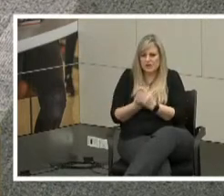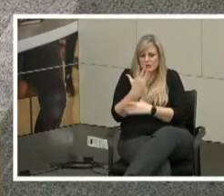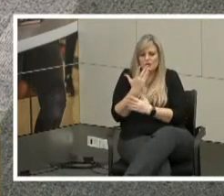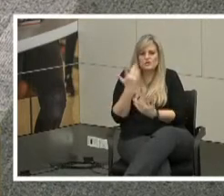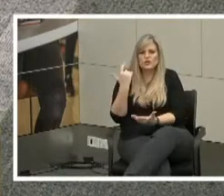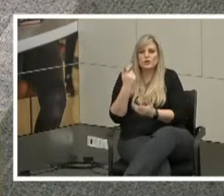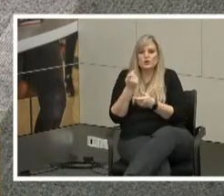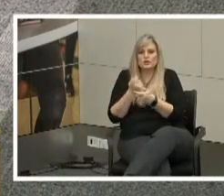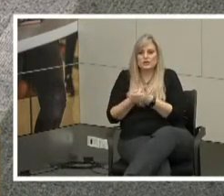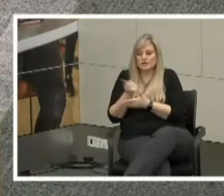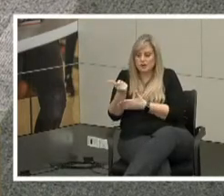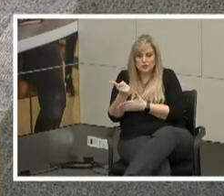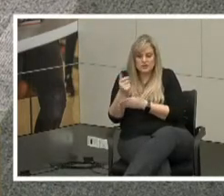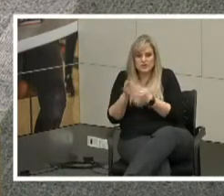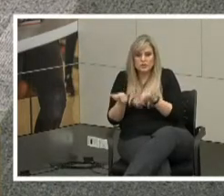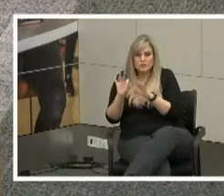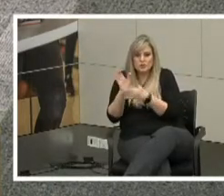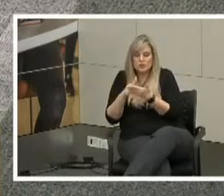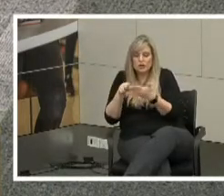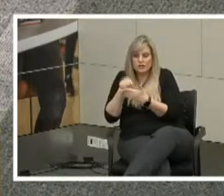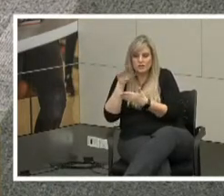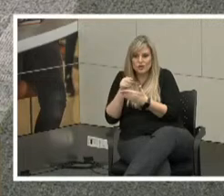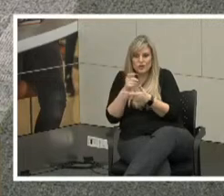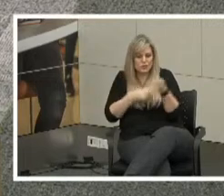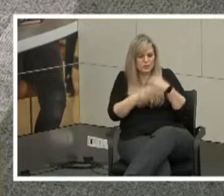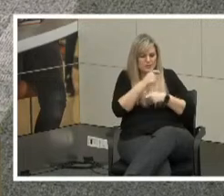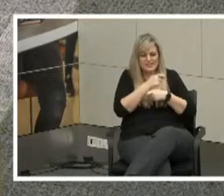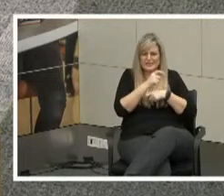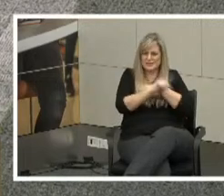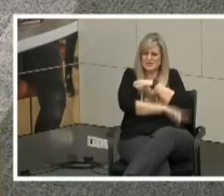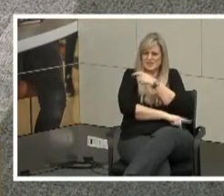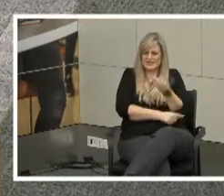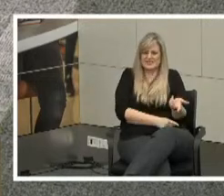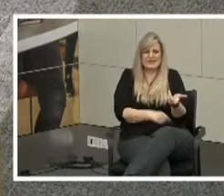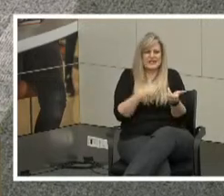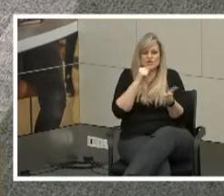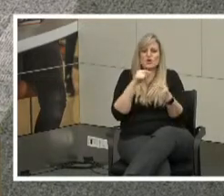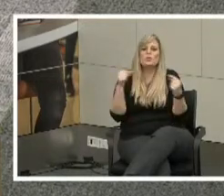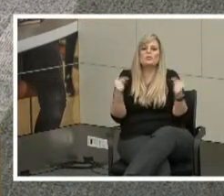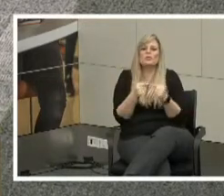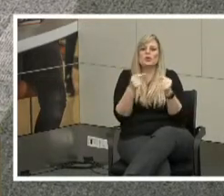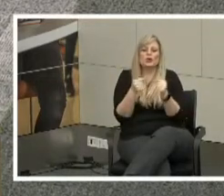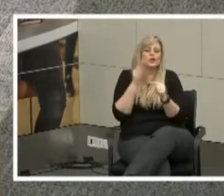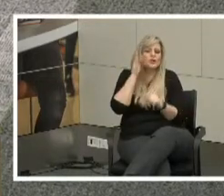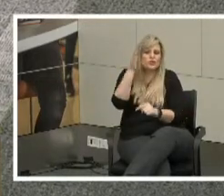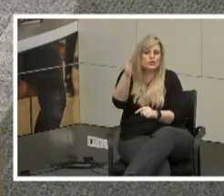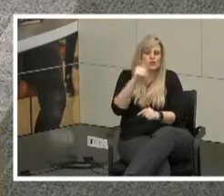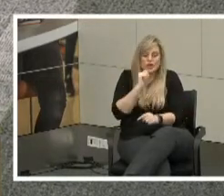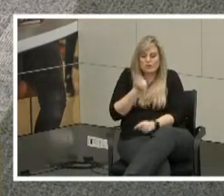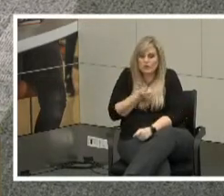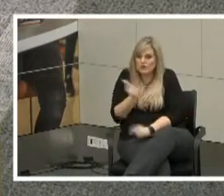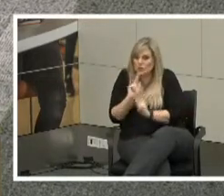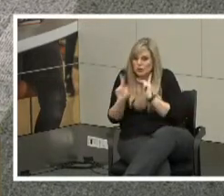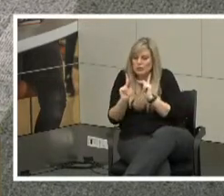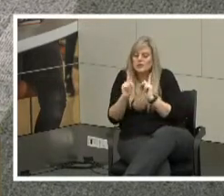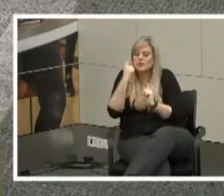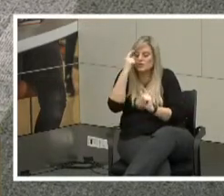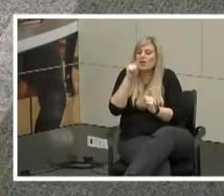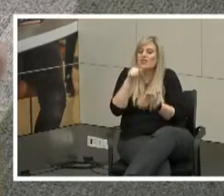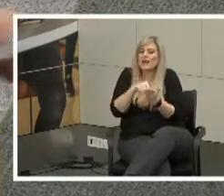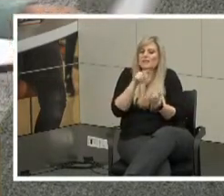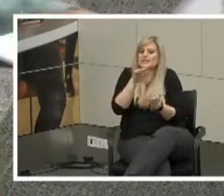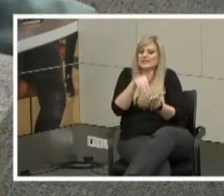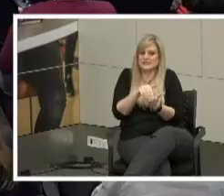learning and replacing it with detention HISD is harming the students's future not a few thousands let libraries read thank